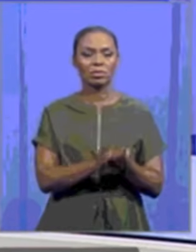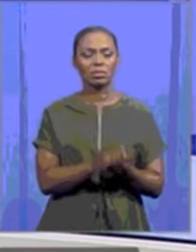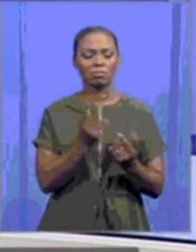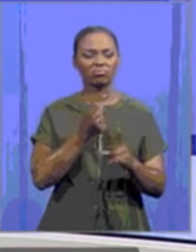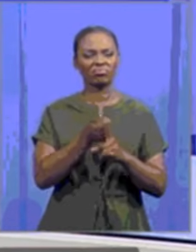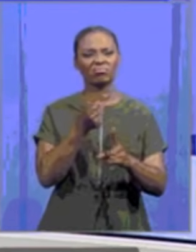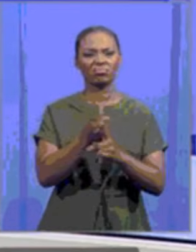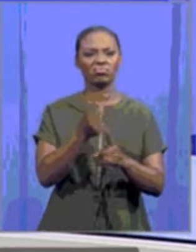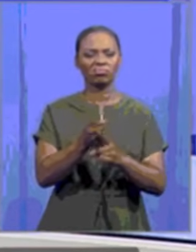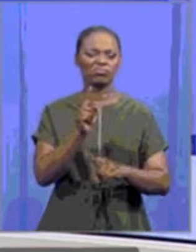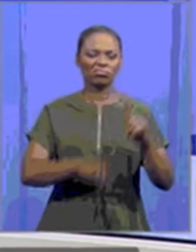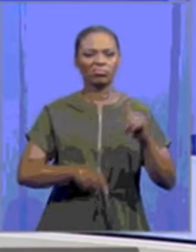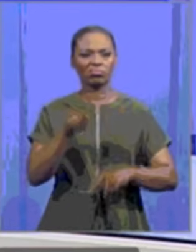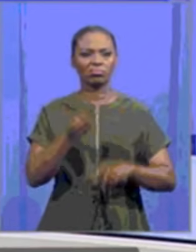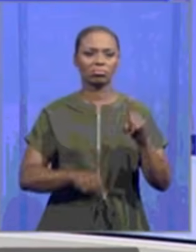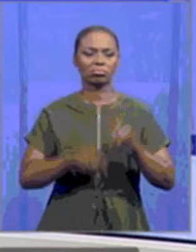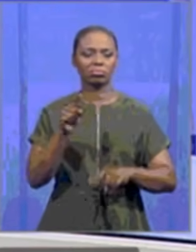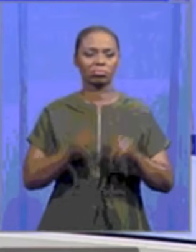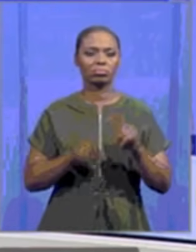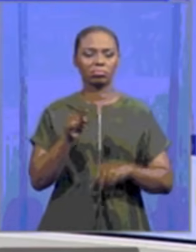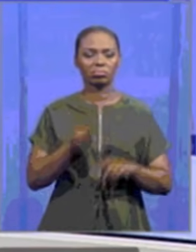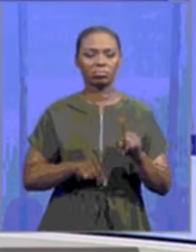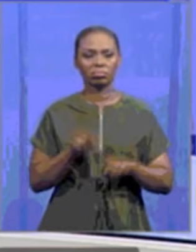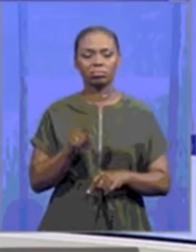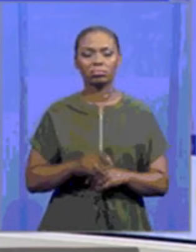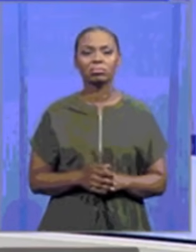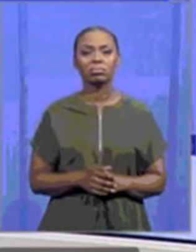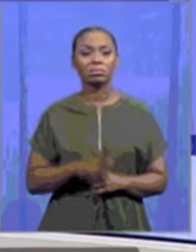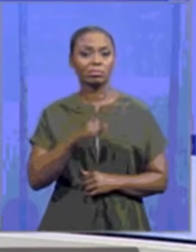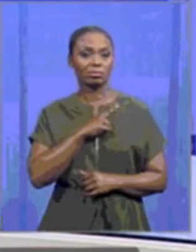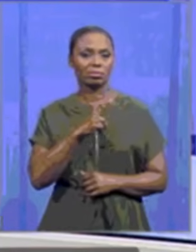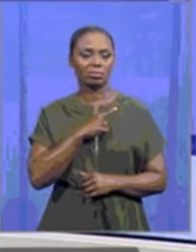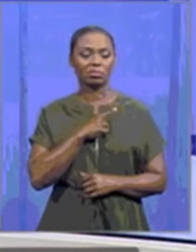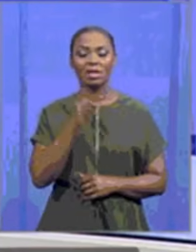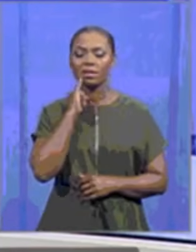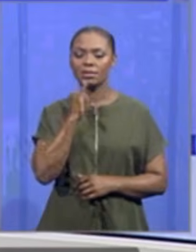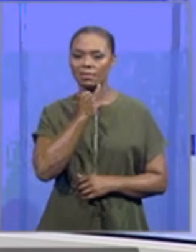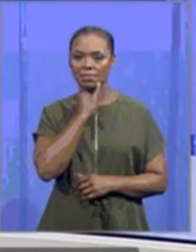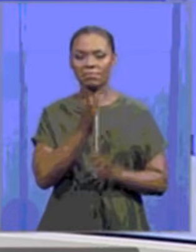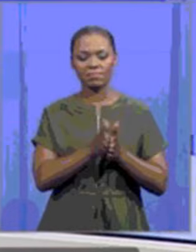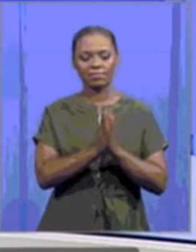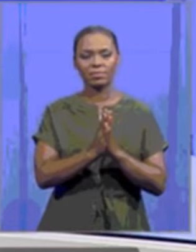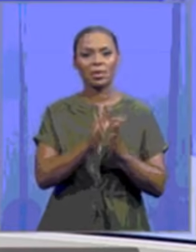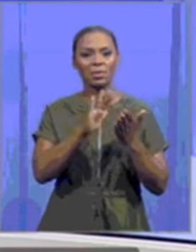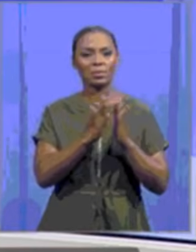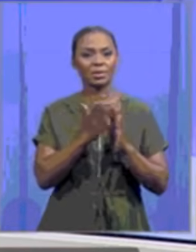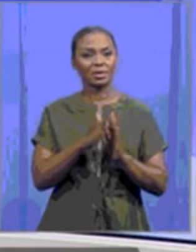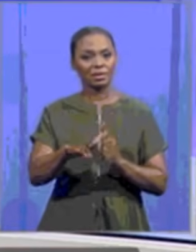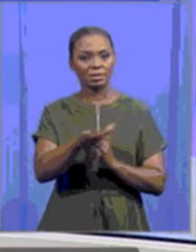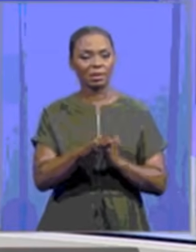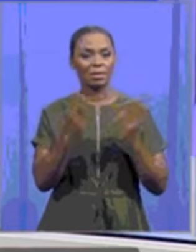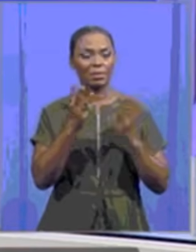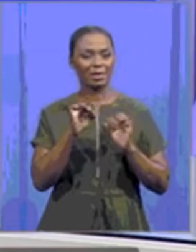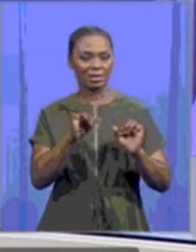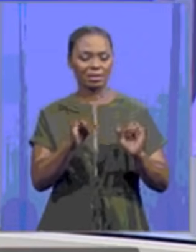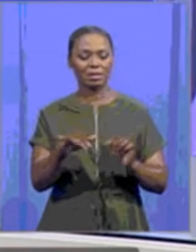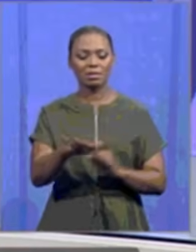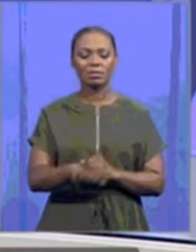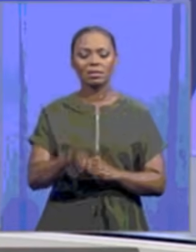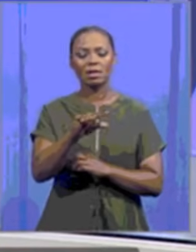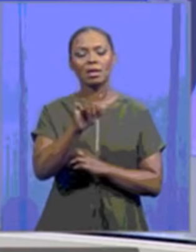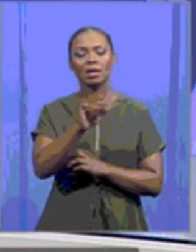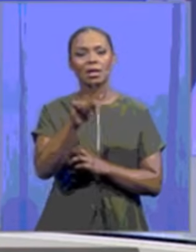go itšwa leroti la mafelelo la madi. Se ka morago ga gore Israel e kgopele badudi ka moka ka leboa la Gaza gore